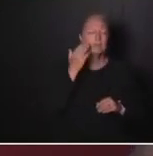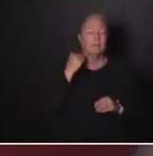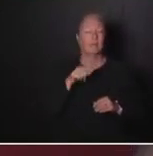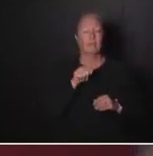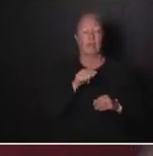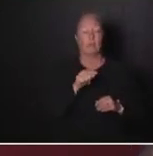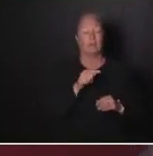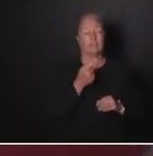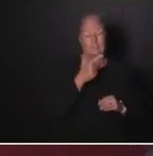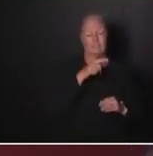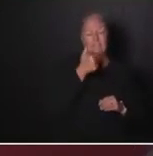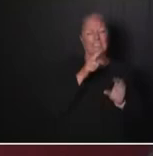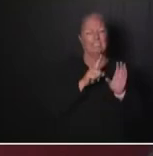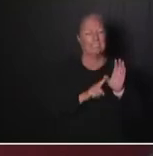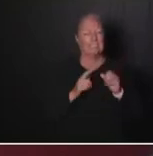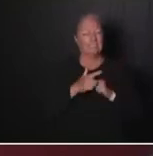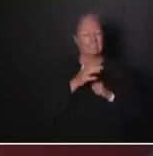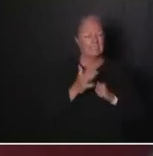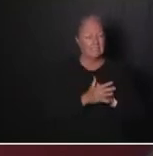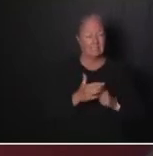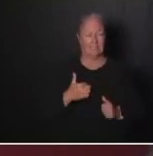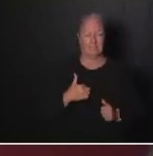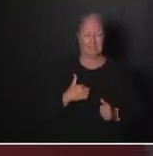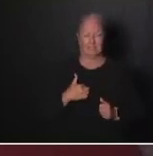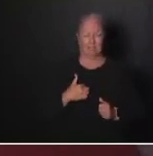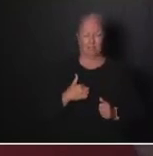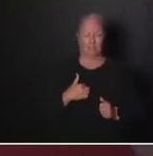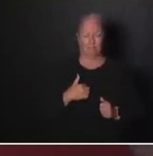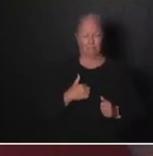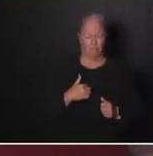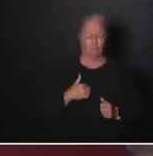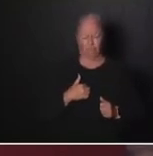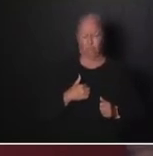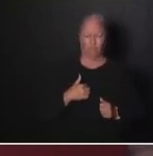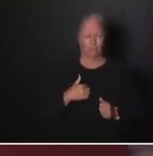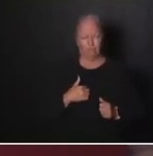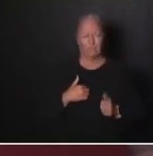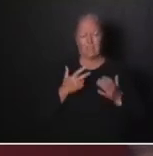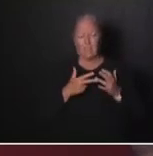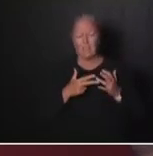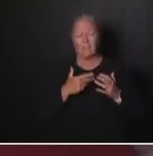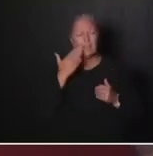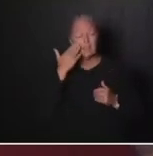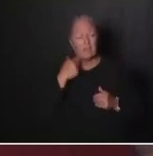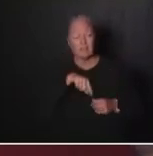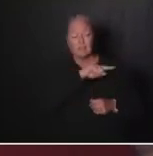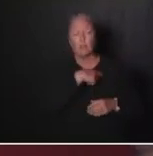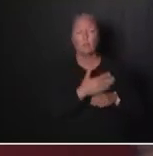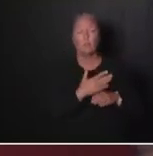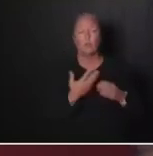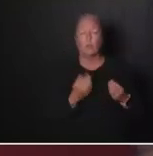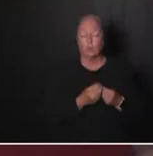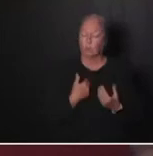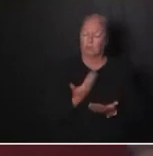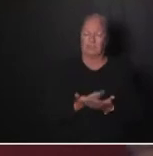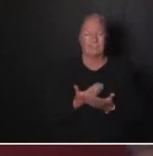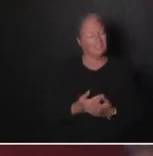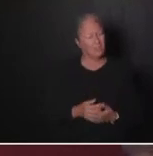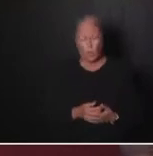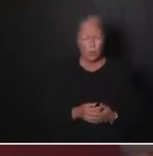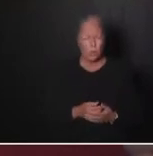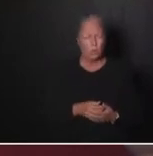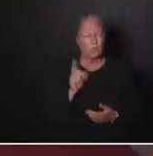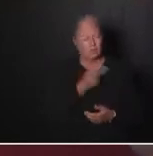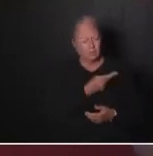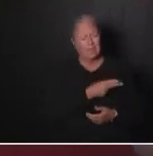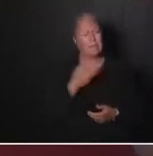years. And I got my dander up and I got the girls involved, the other girls that I work with. And we demanded that they be put